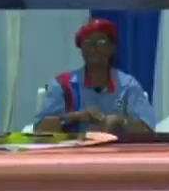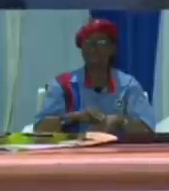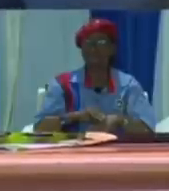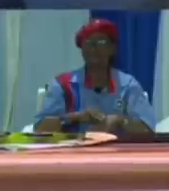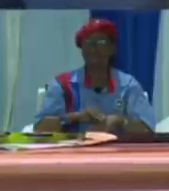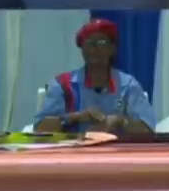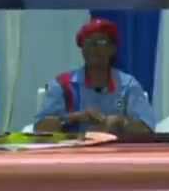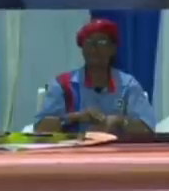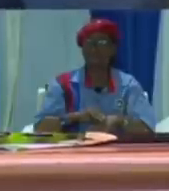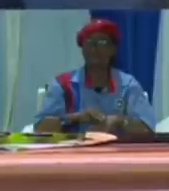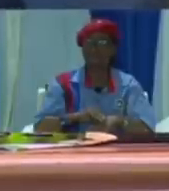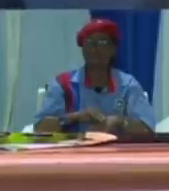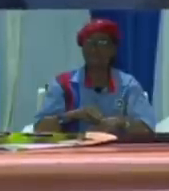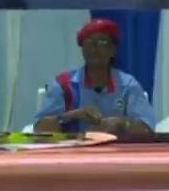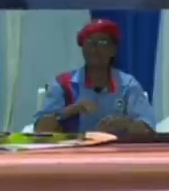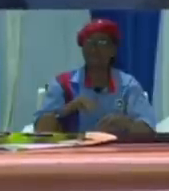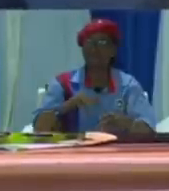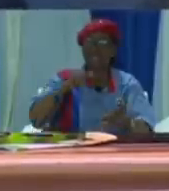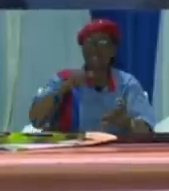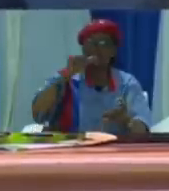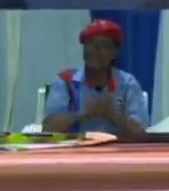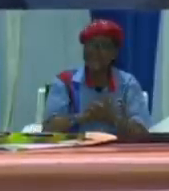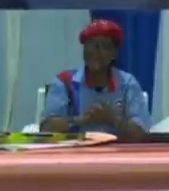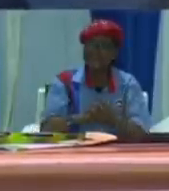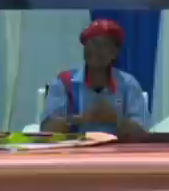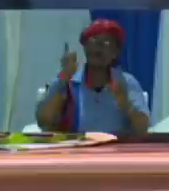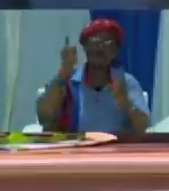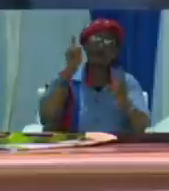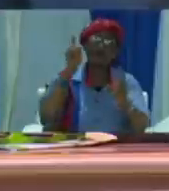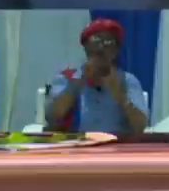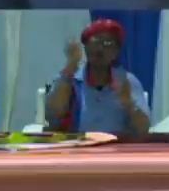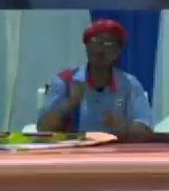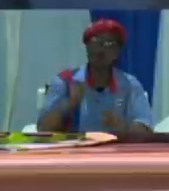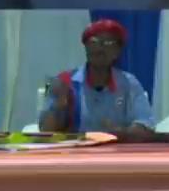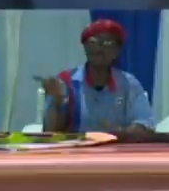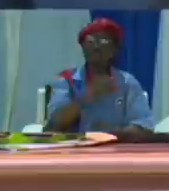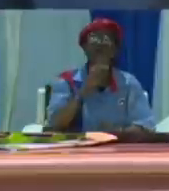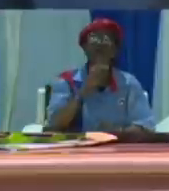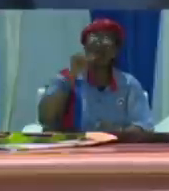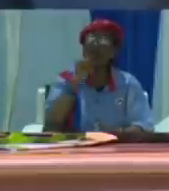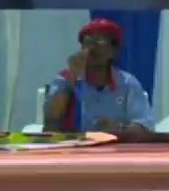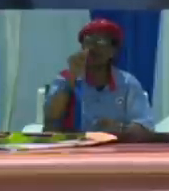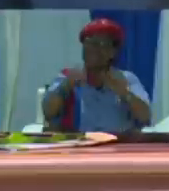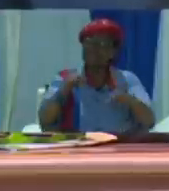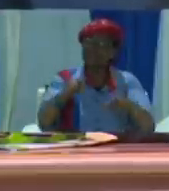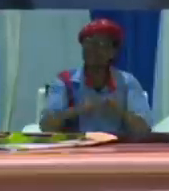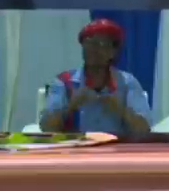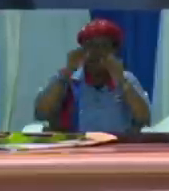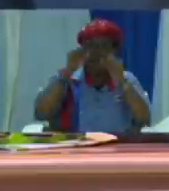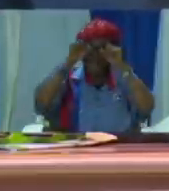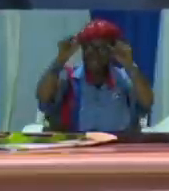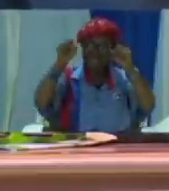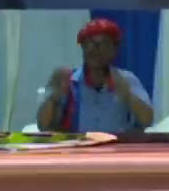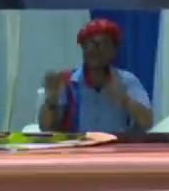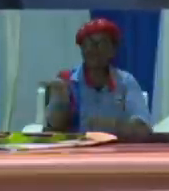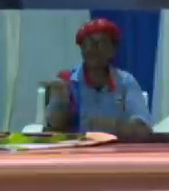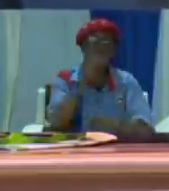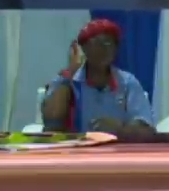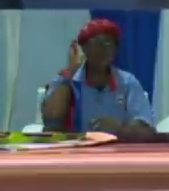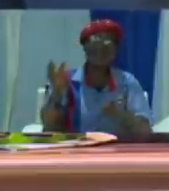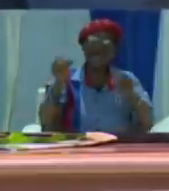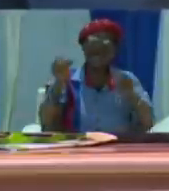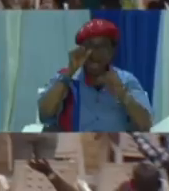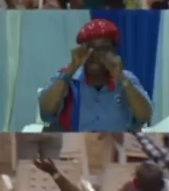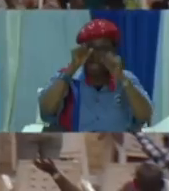That goal that you have not been able to achieve, you will achieve